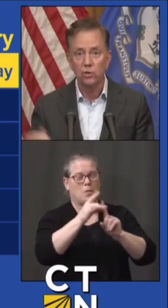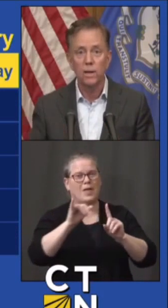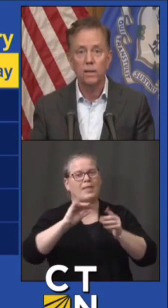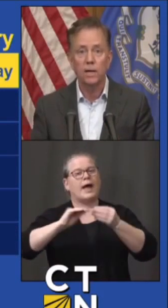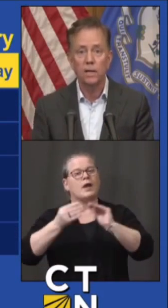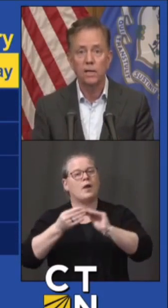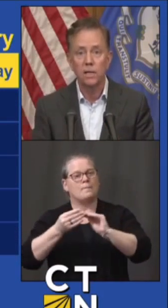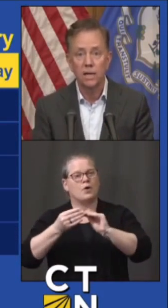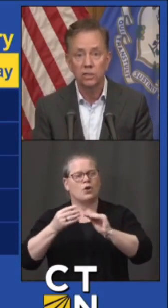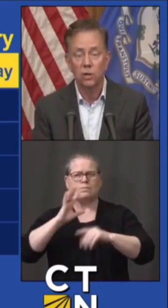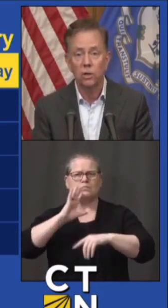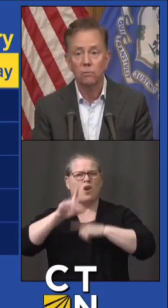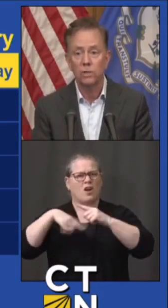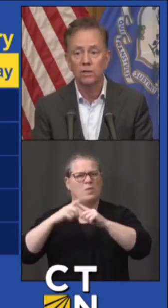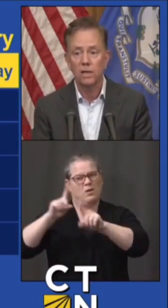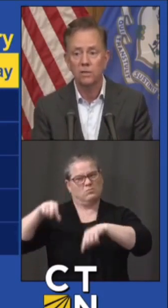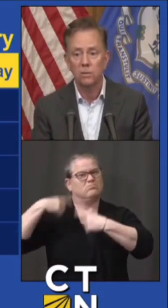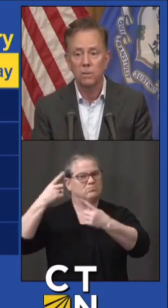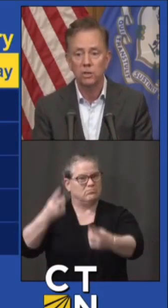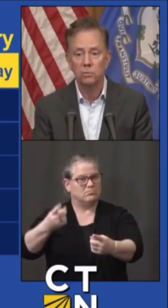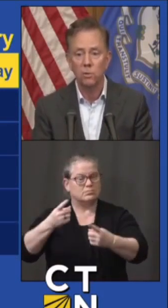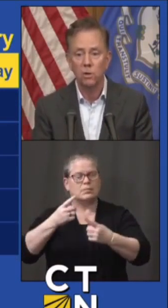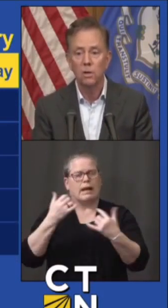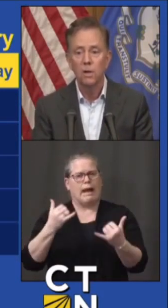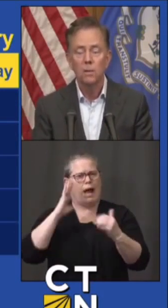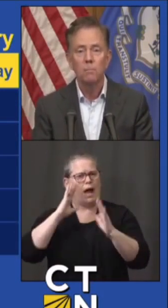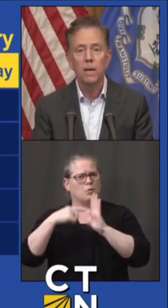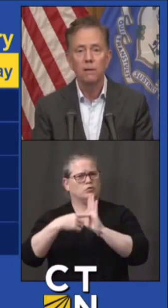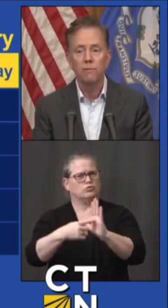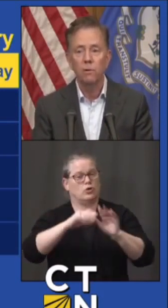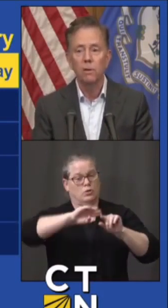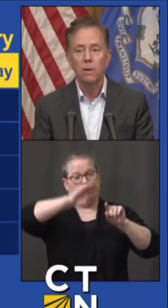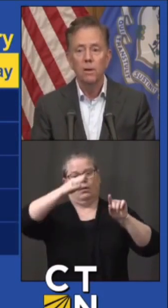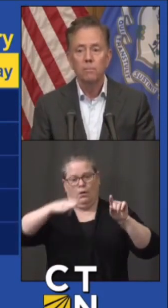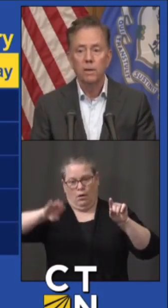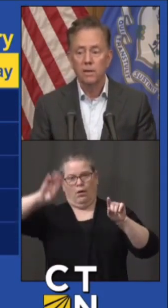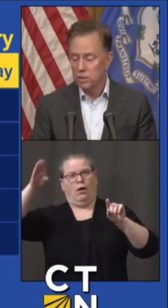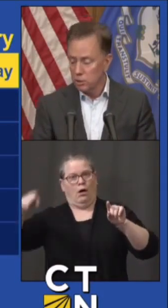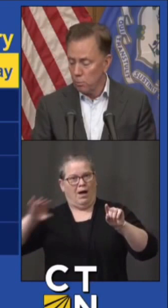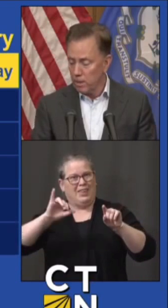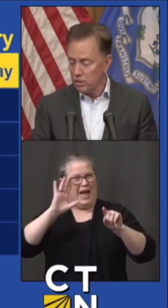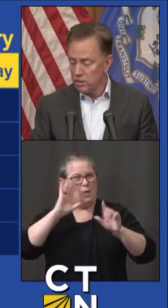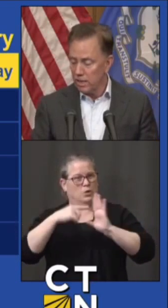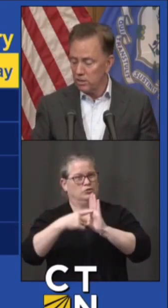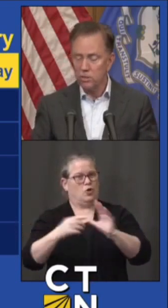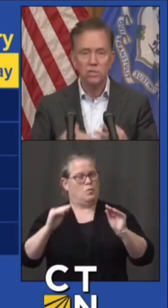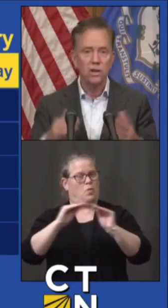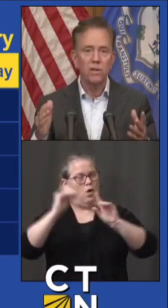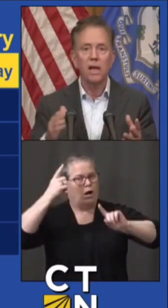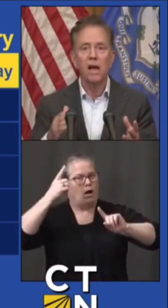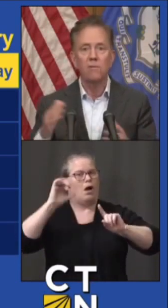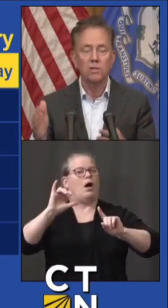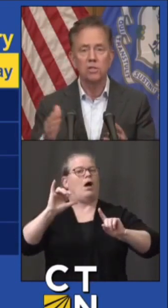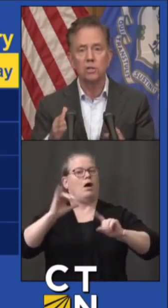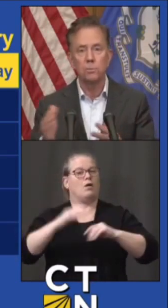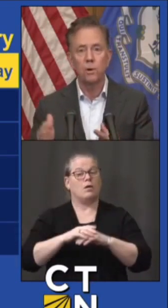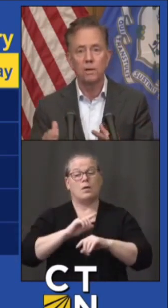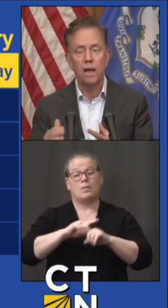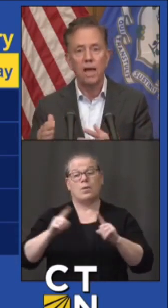you the trend line in the next chart, which I think is much more meaningful. But 6.6, 7-day